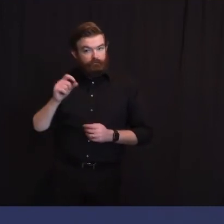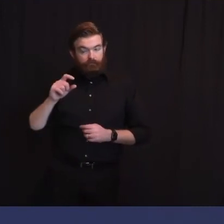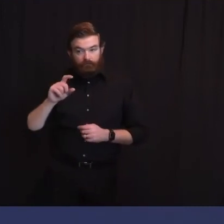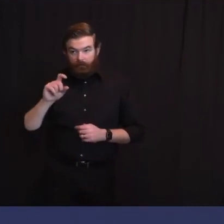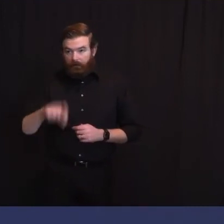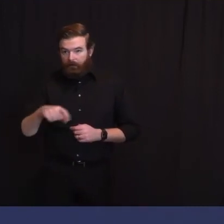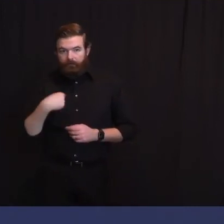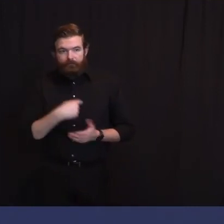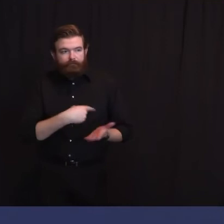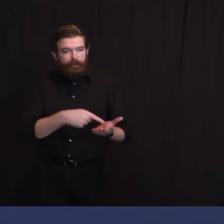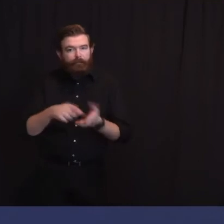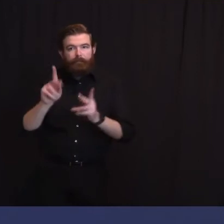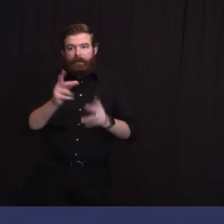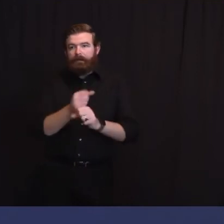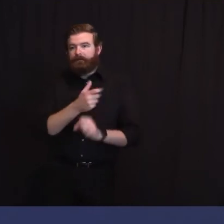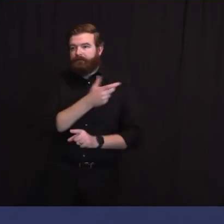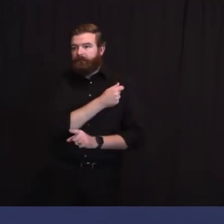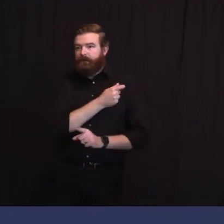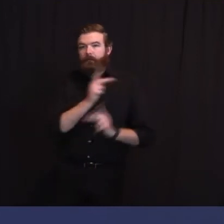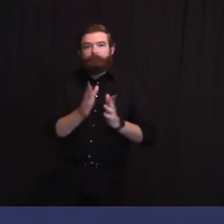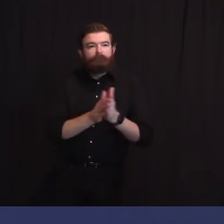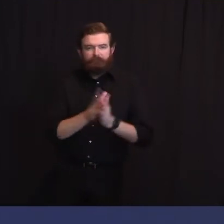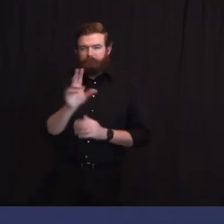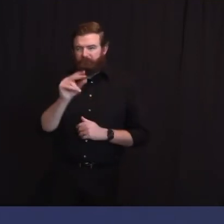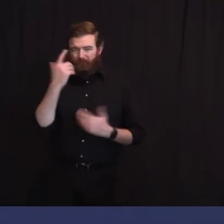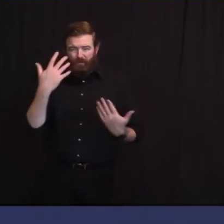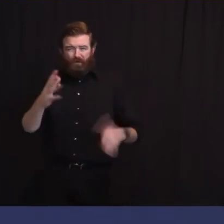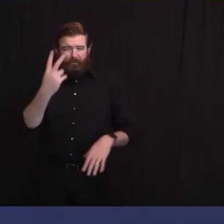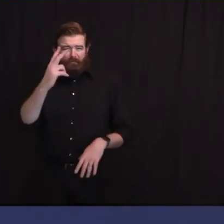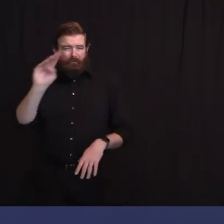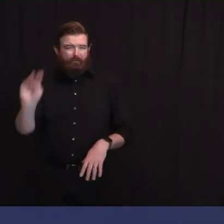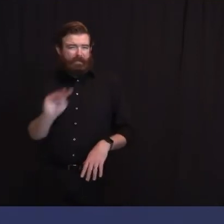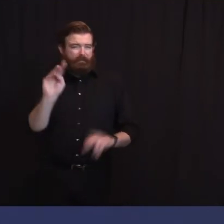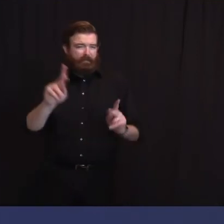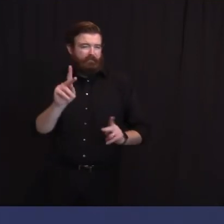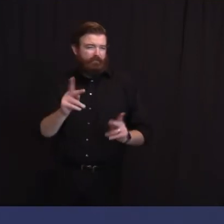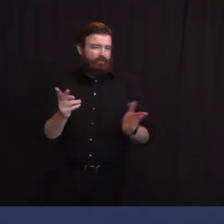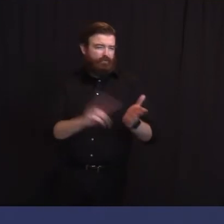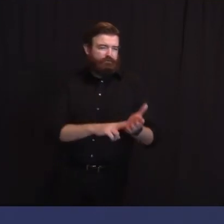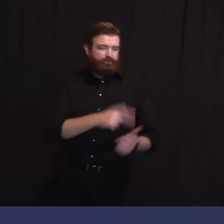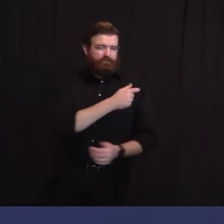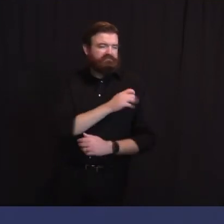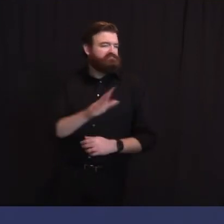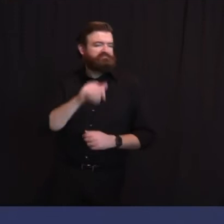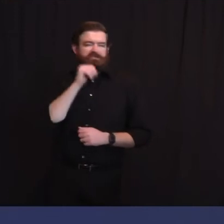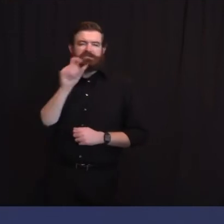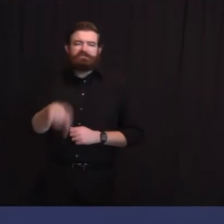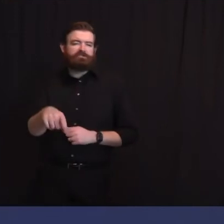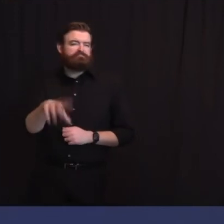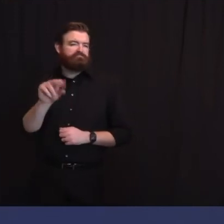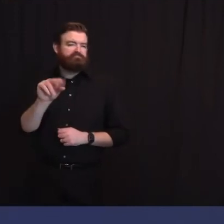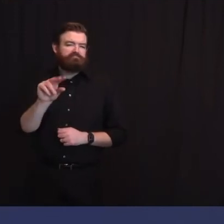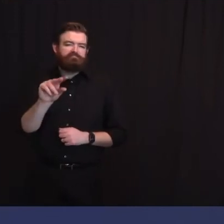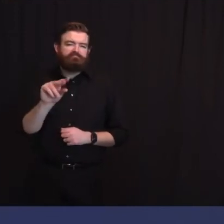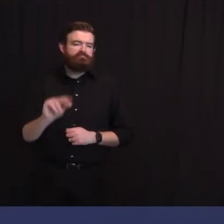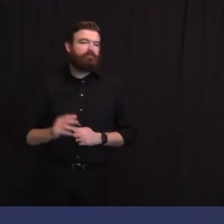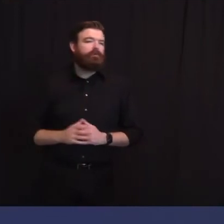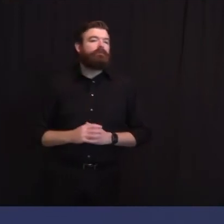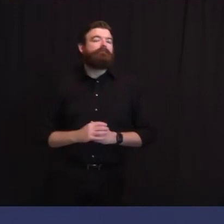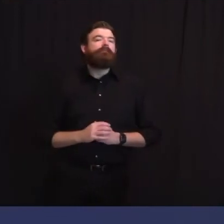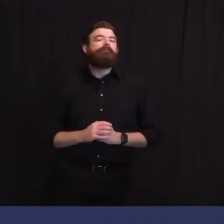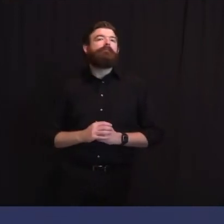months. Not only do we not have the money, we don't think we need to. National Guard, you got to go to these,